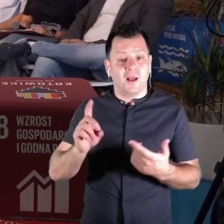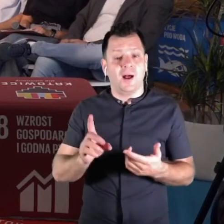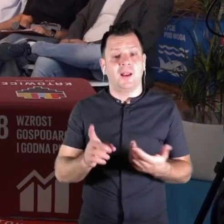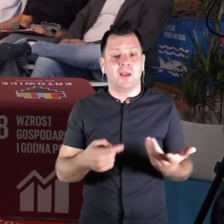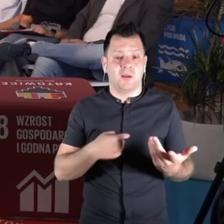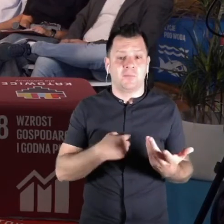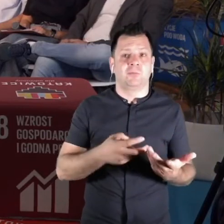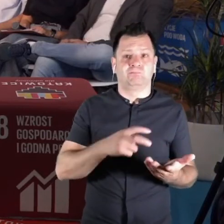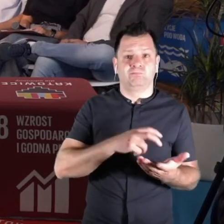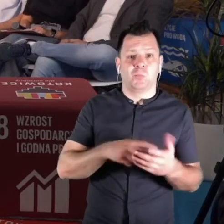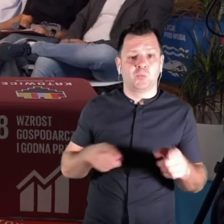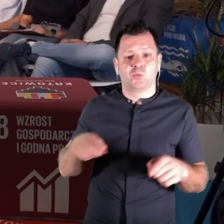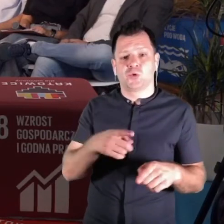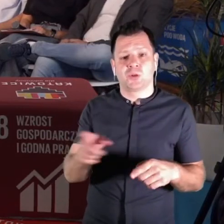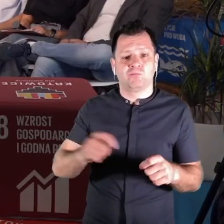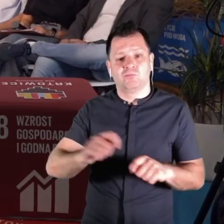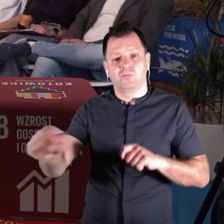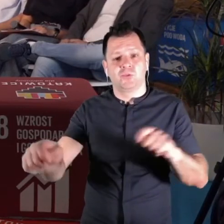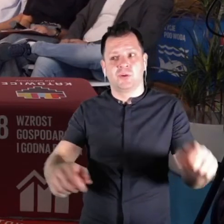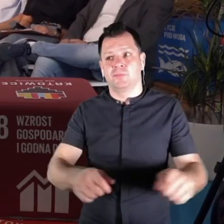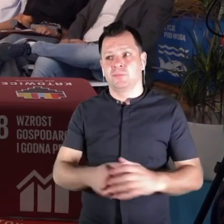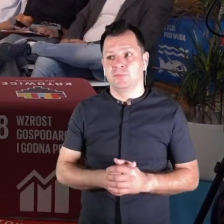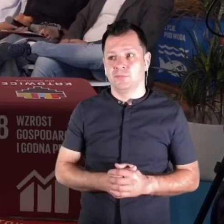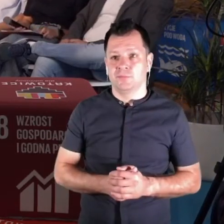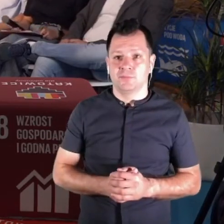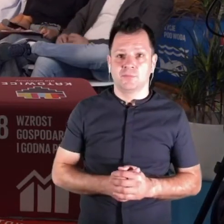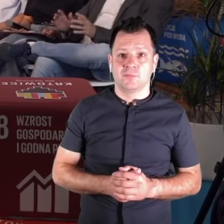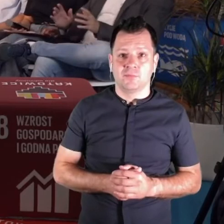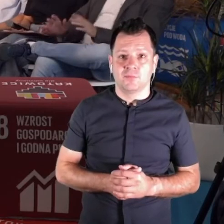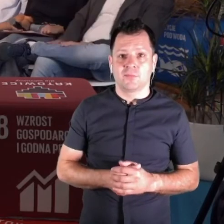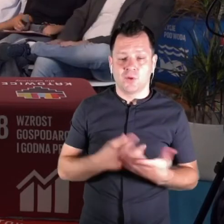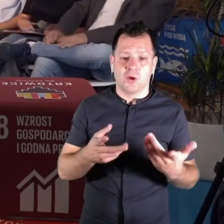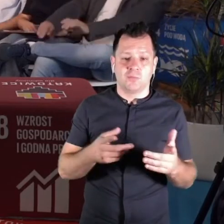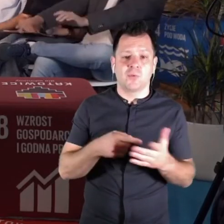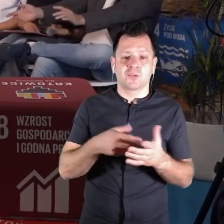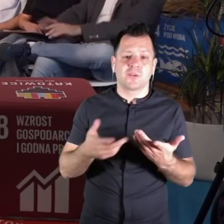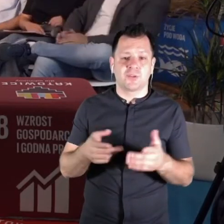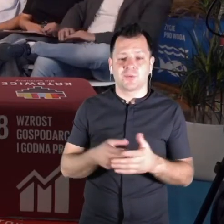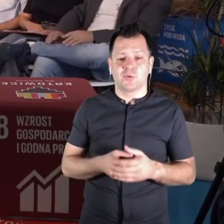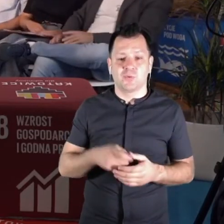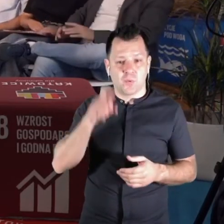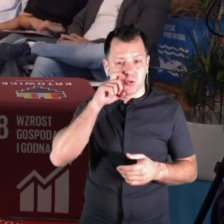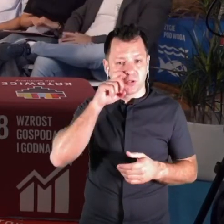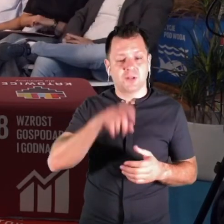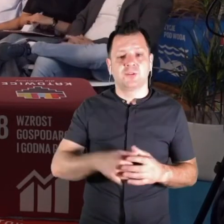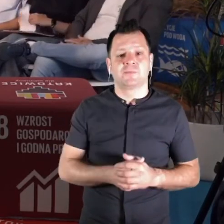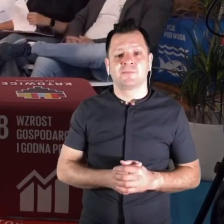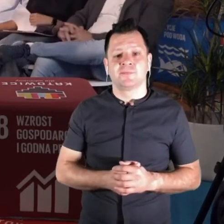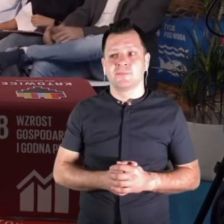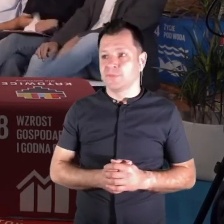of Free Move. So thank you very much for your attention. These are my contact data if you have